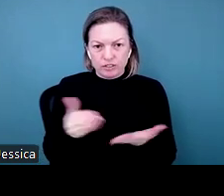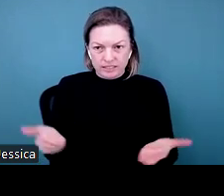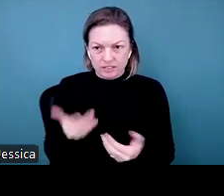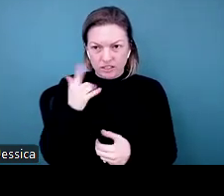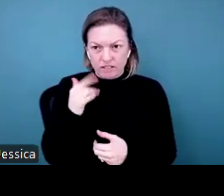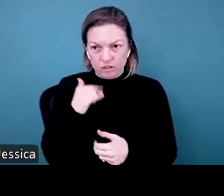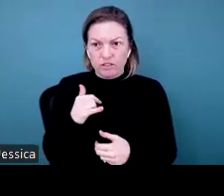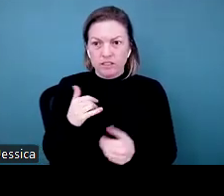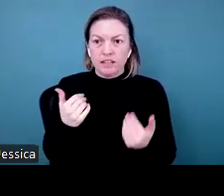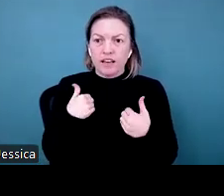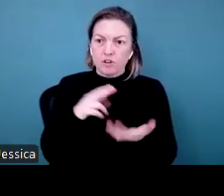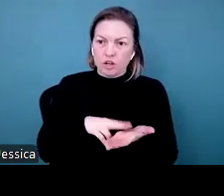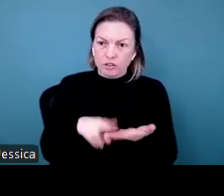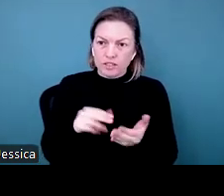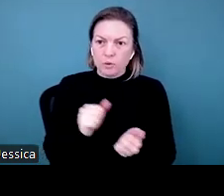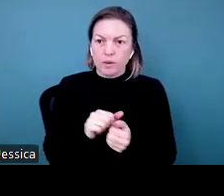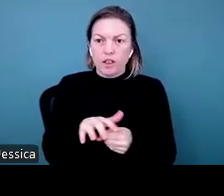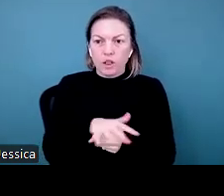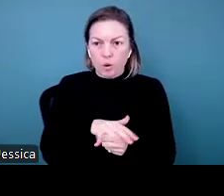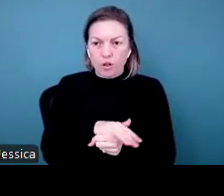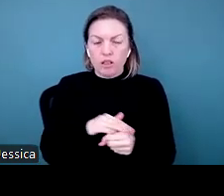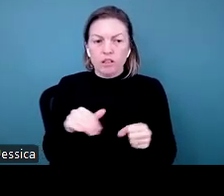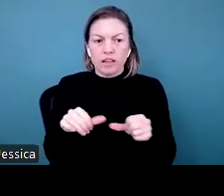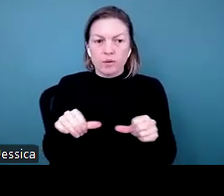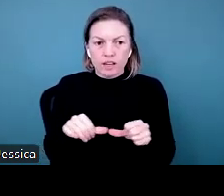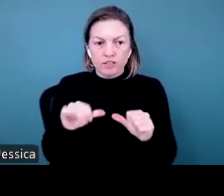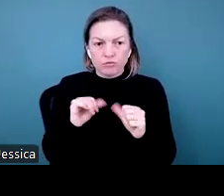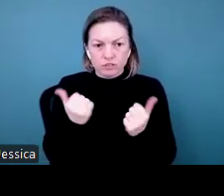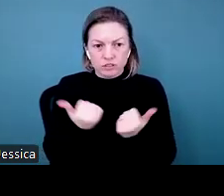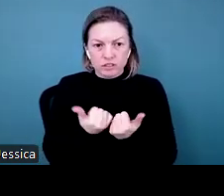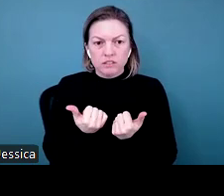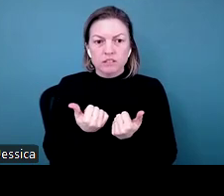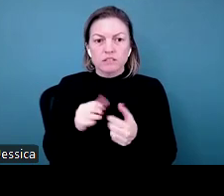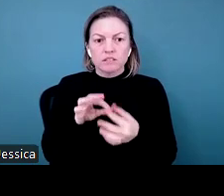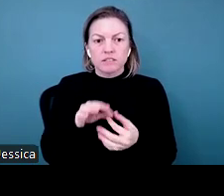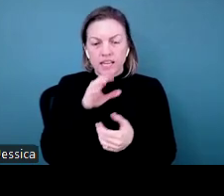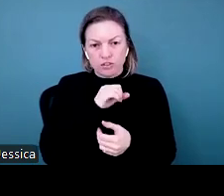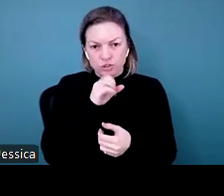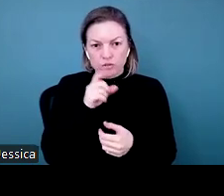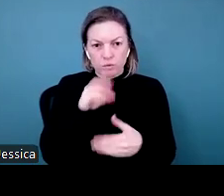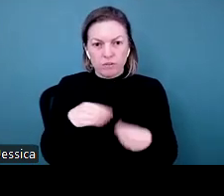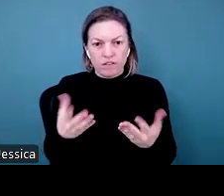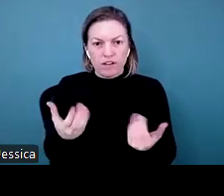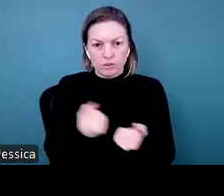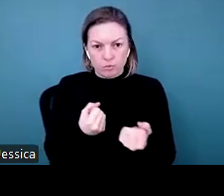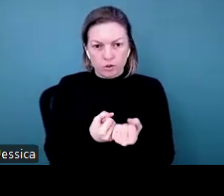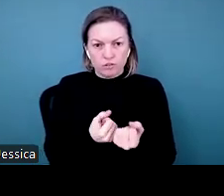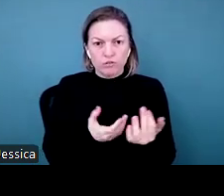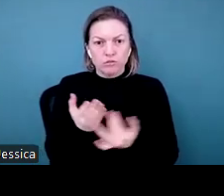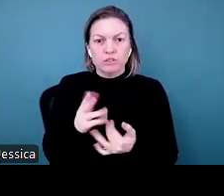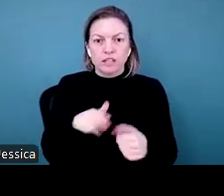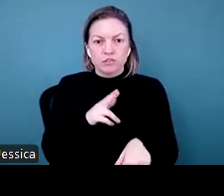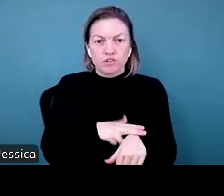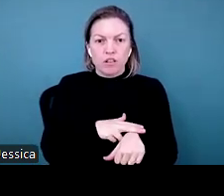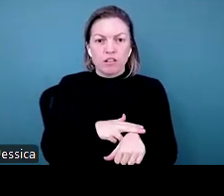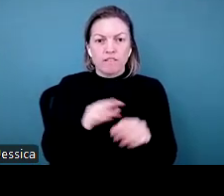have contracts with their local area agencies on aging to provide support through the National Family